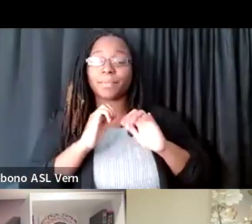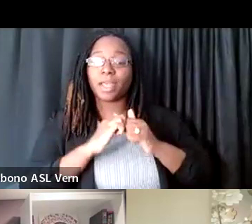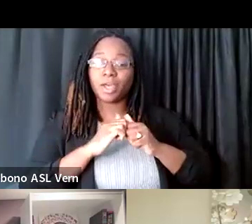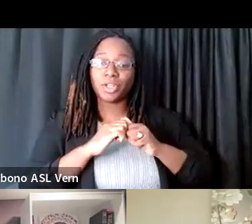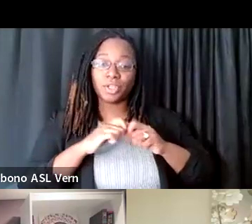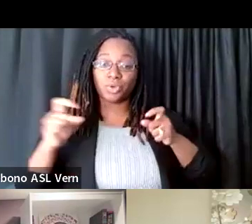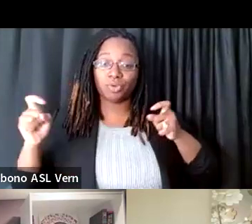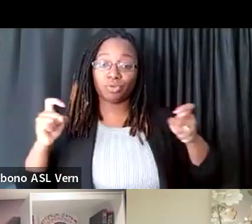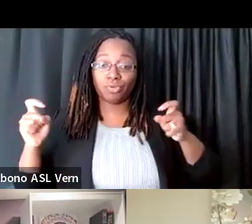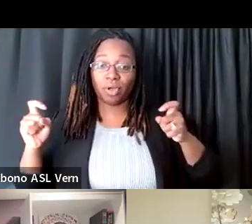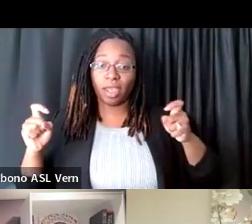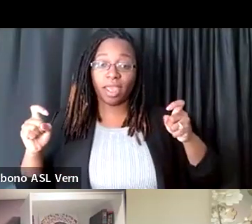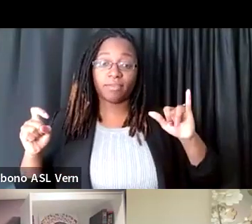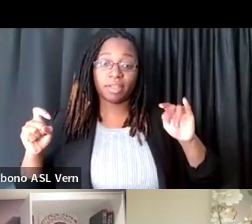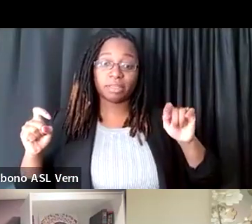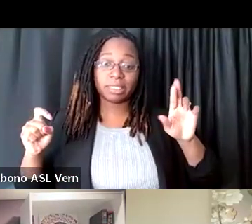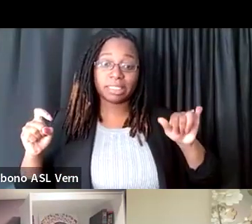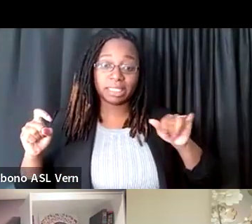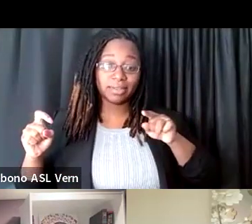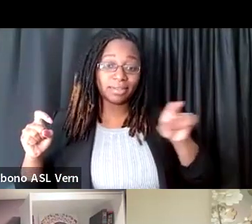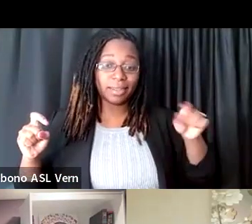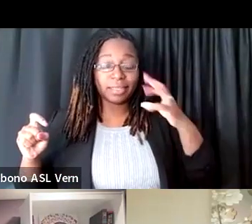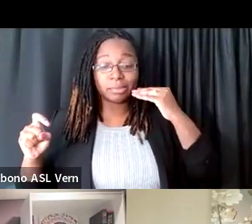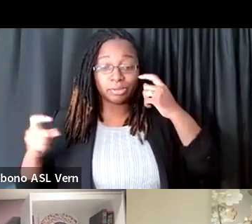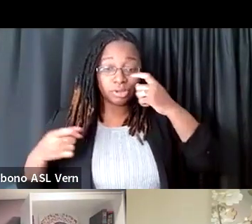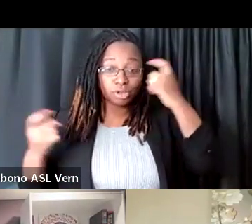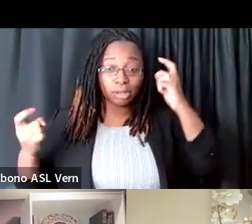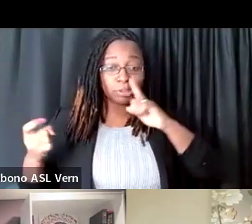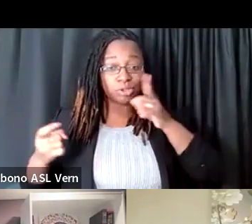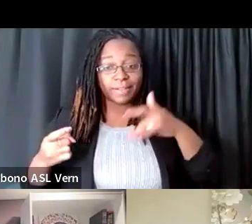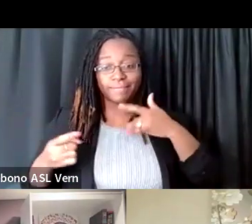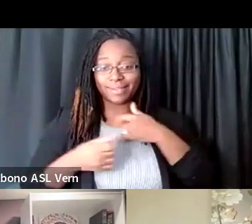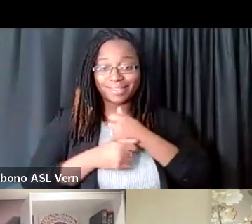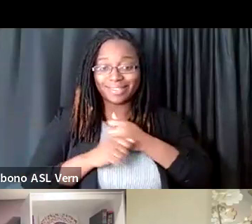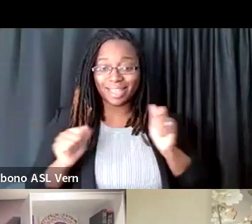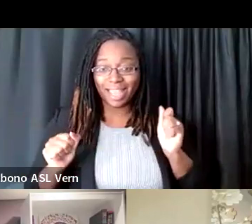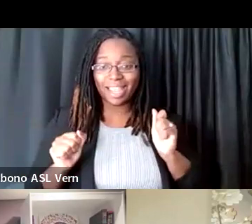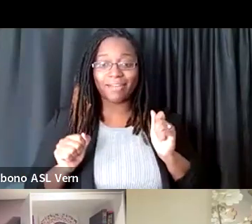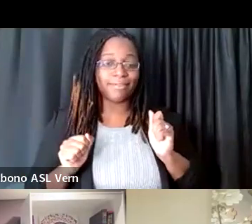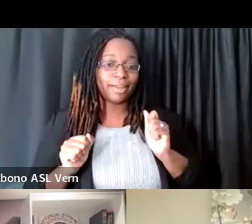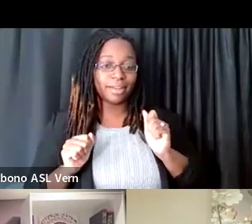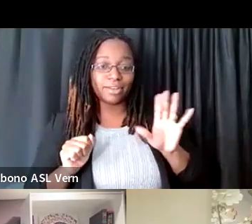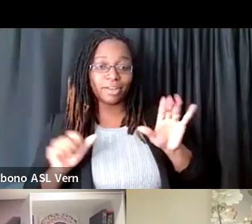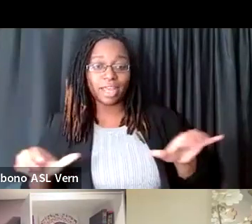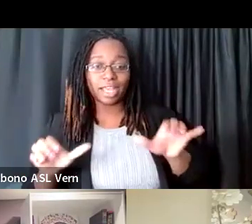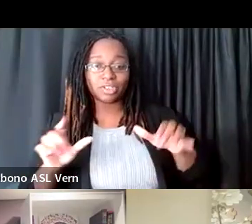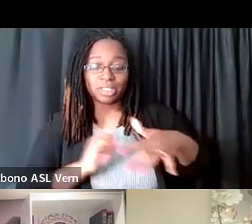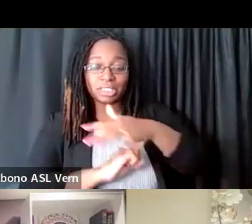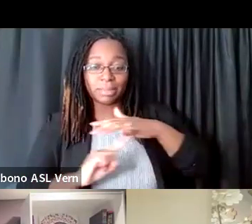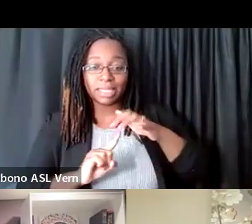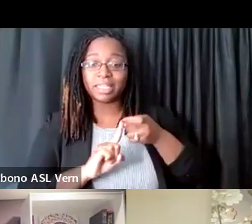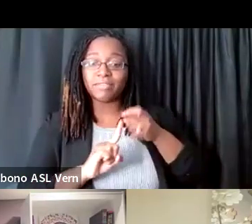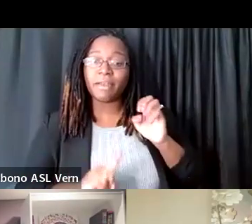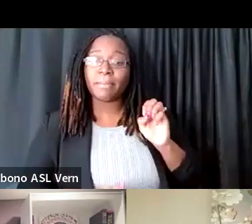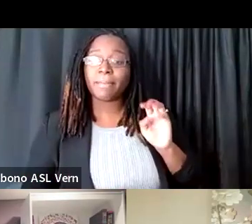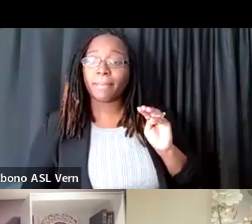for those who have trauma to ensure they feel safe with interactions in the space in general? This is coming from Emma. I